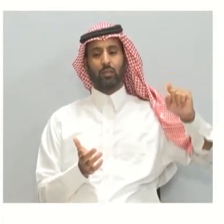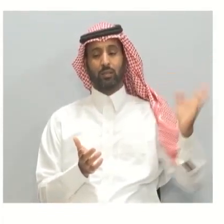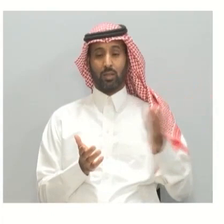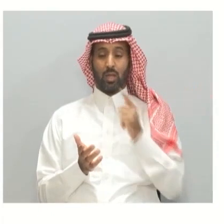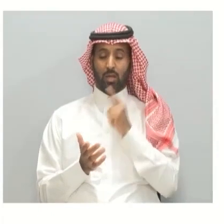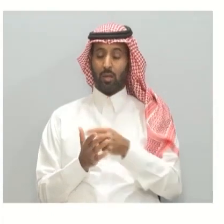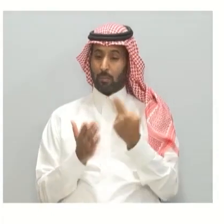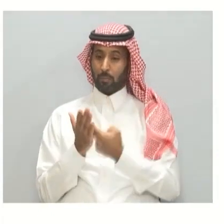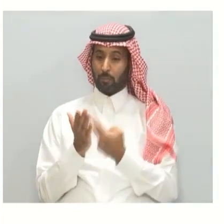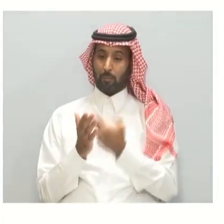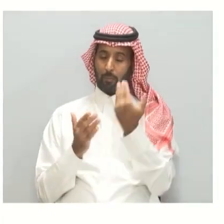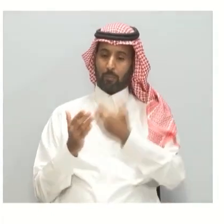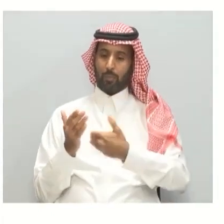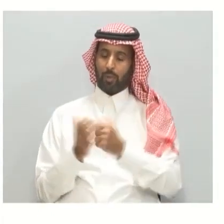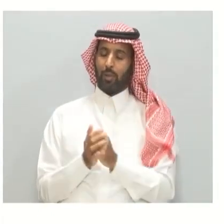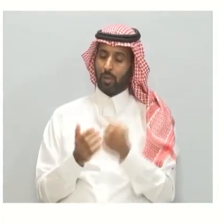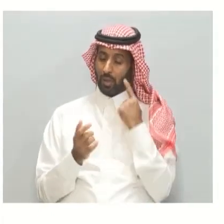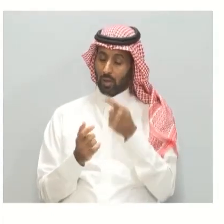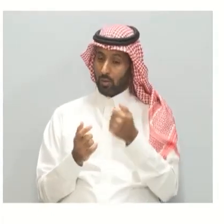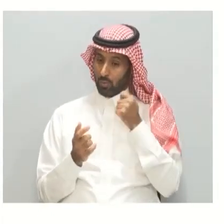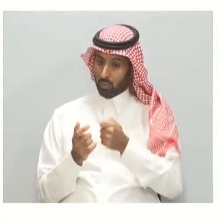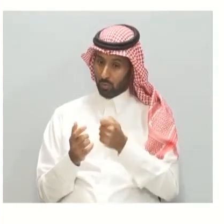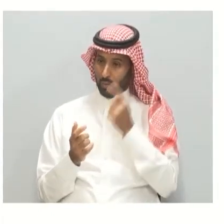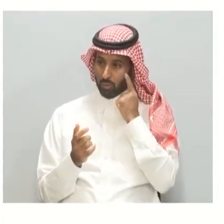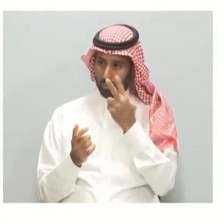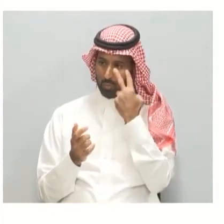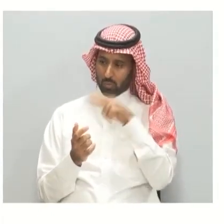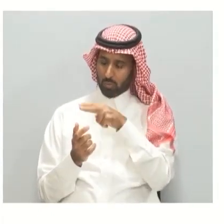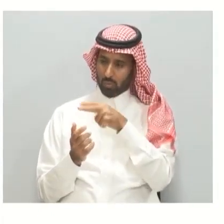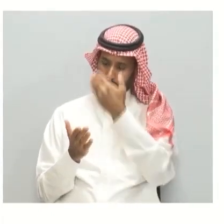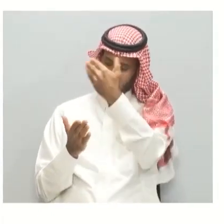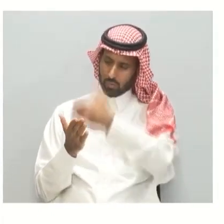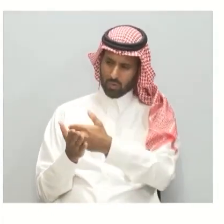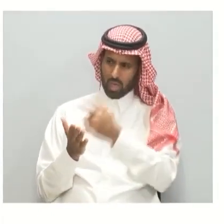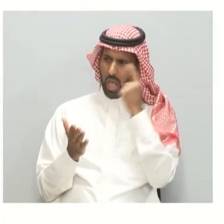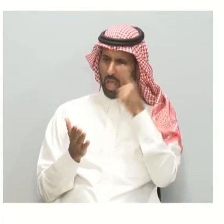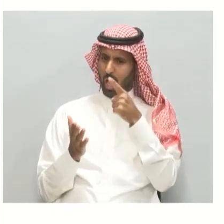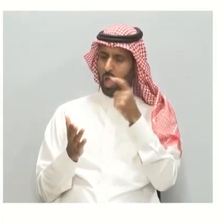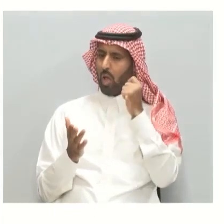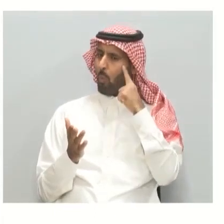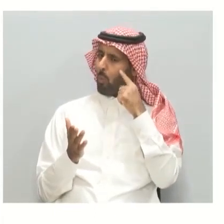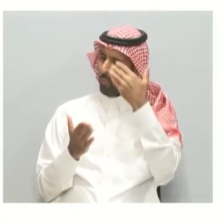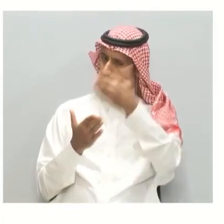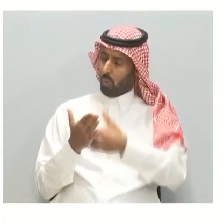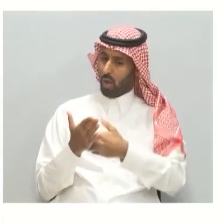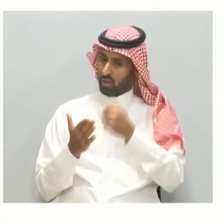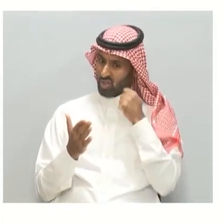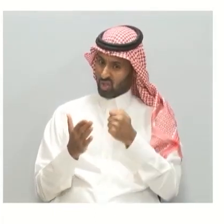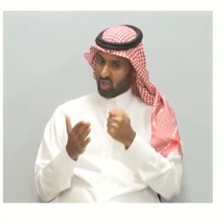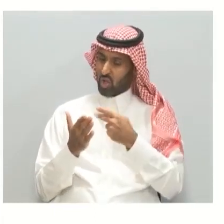say painting authenticators. Of course, they have really sharp eyes, and they can figure out whether the painting